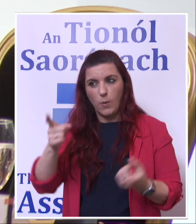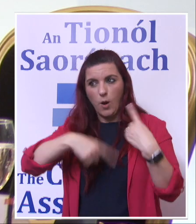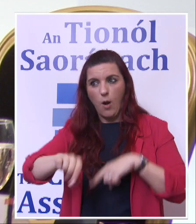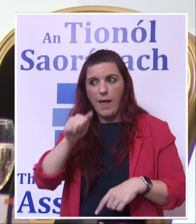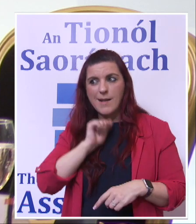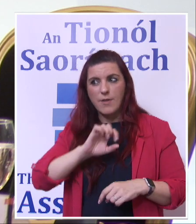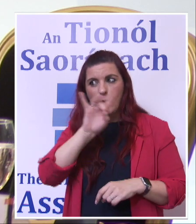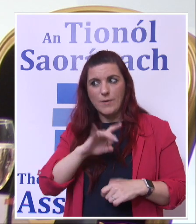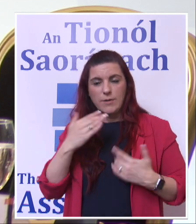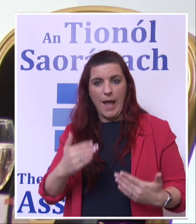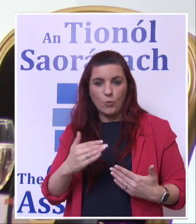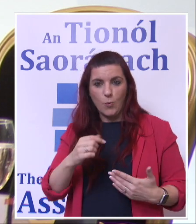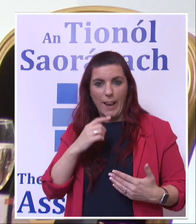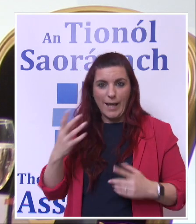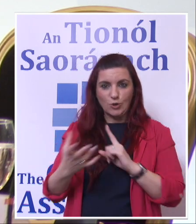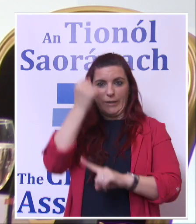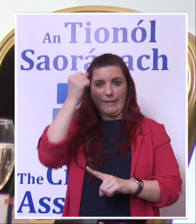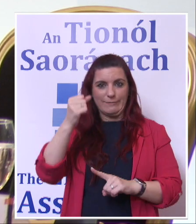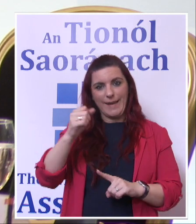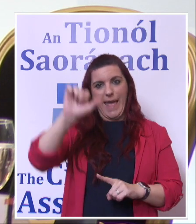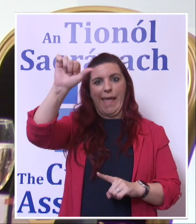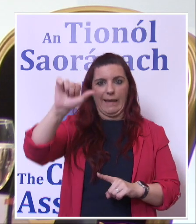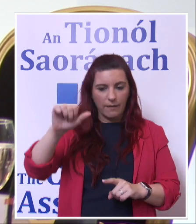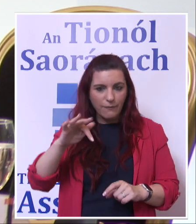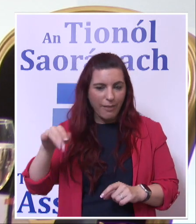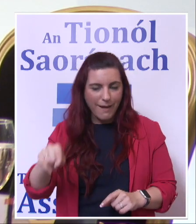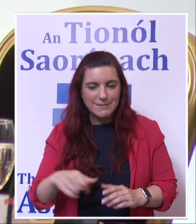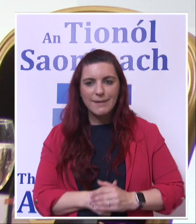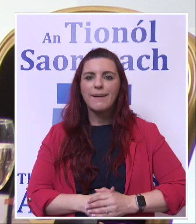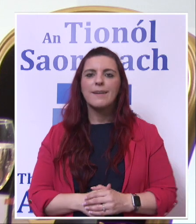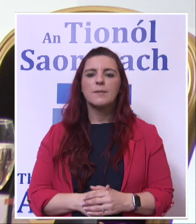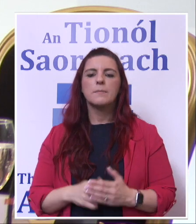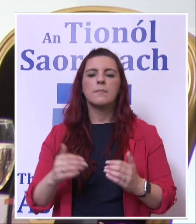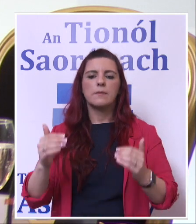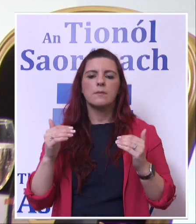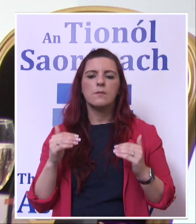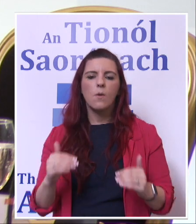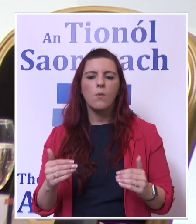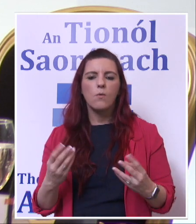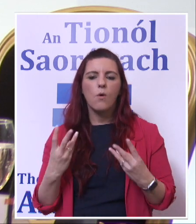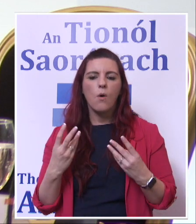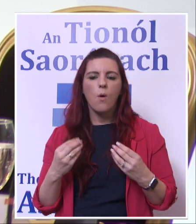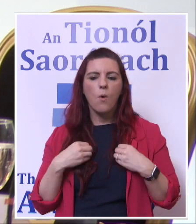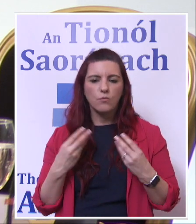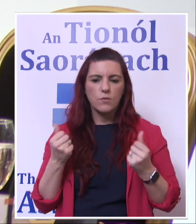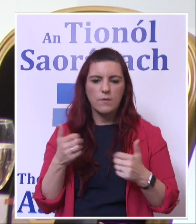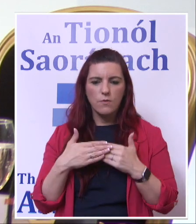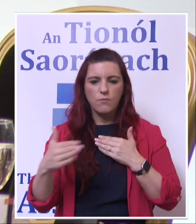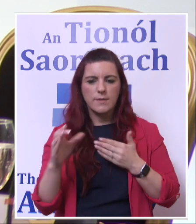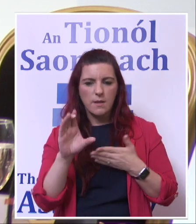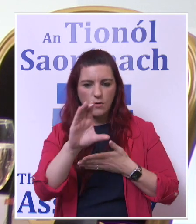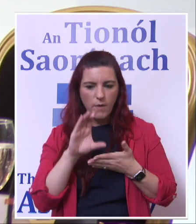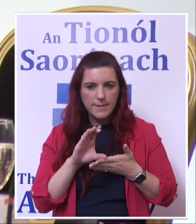at this stage. And a reminder, the autonomy they have is over their own resources. The rest of the grants are usually very